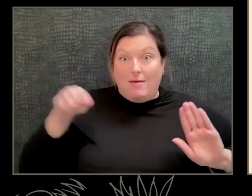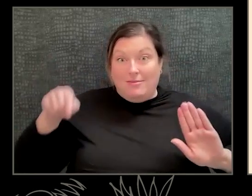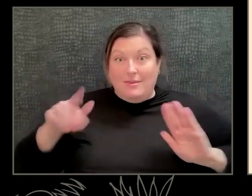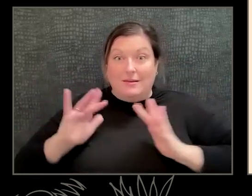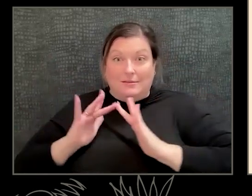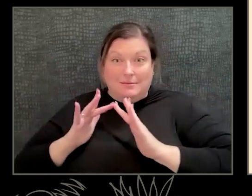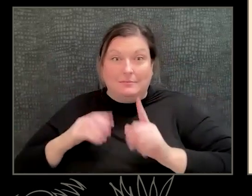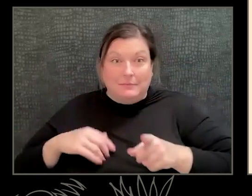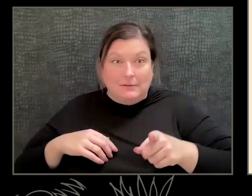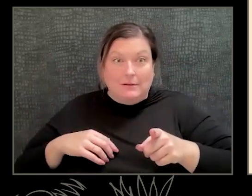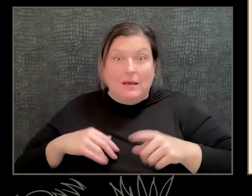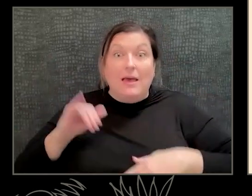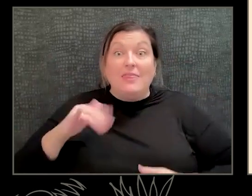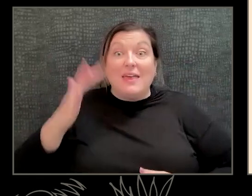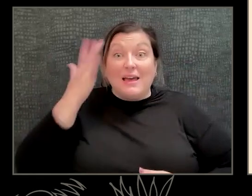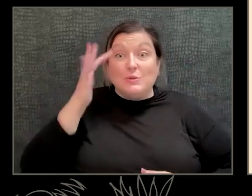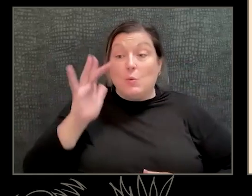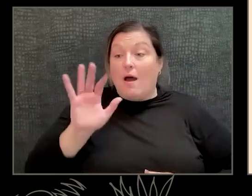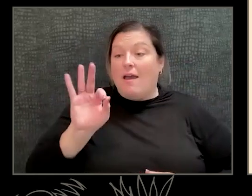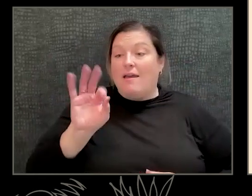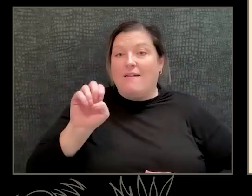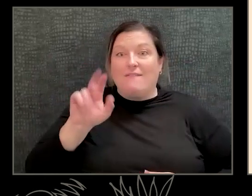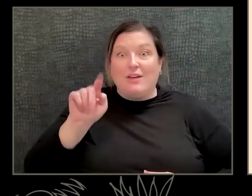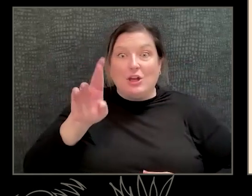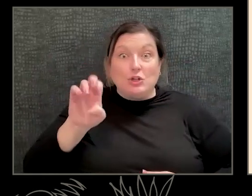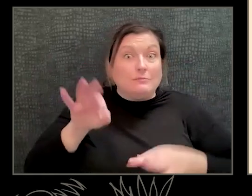that's why this feature was key to implement.